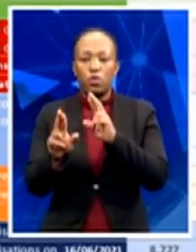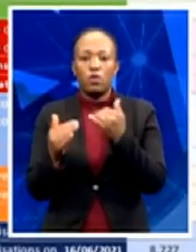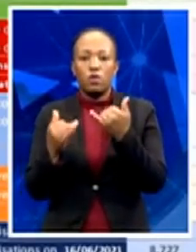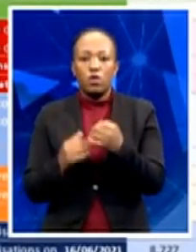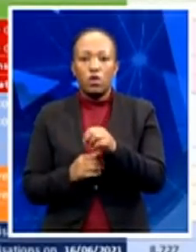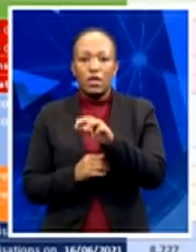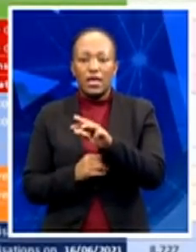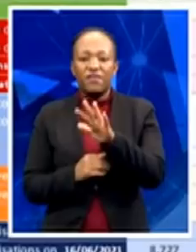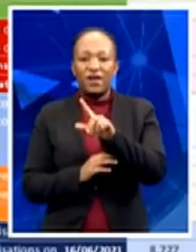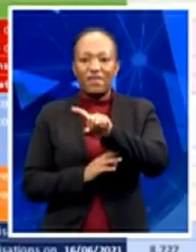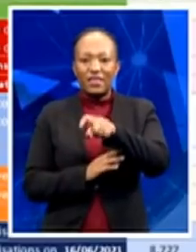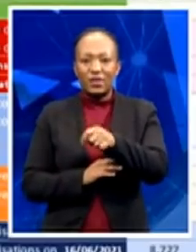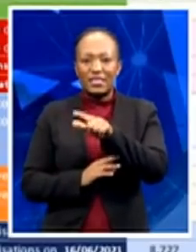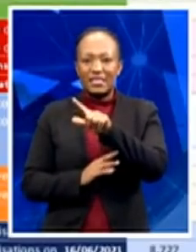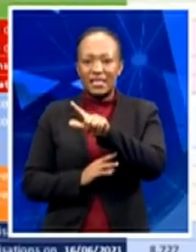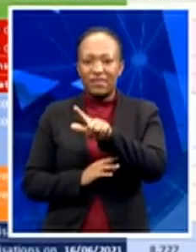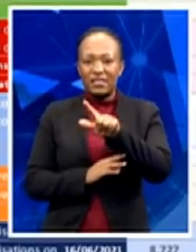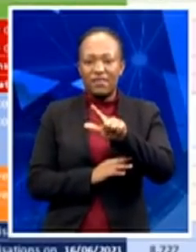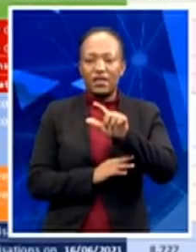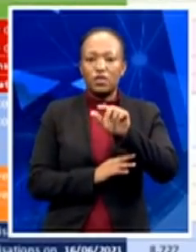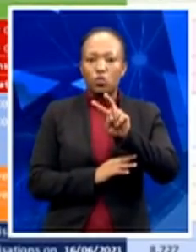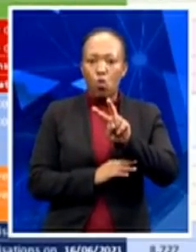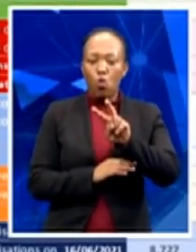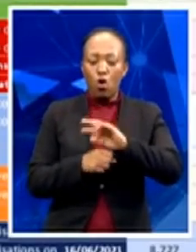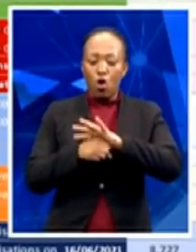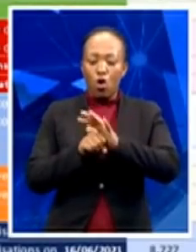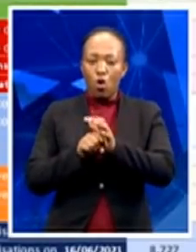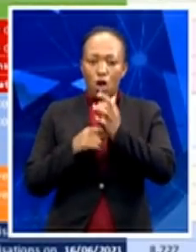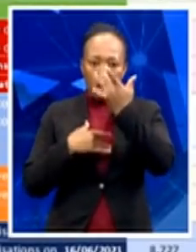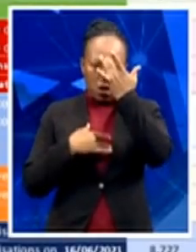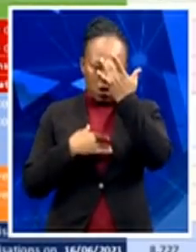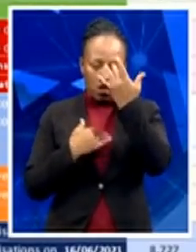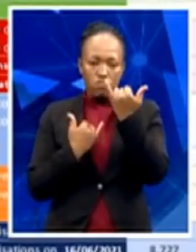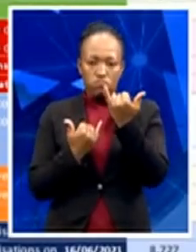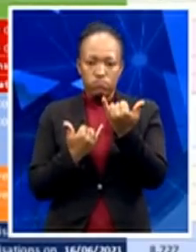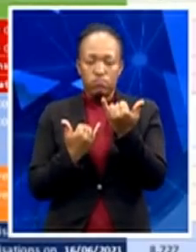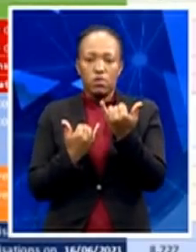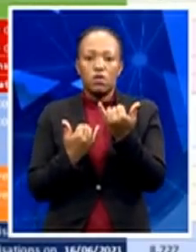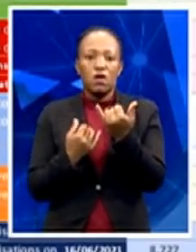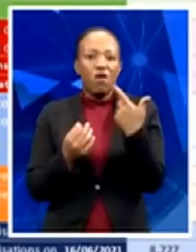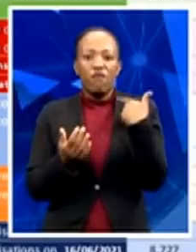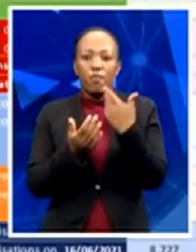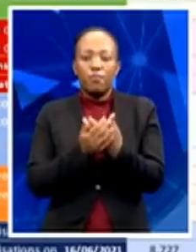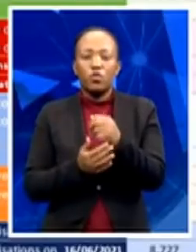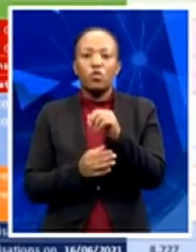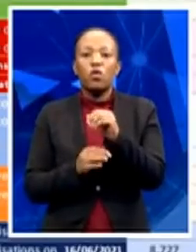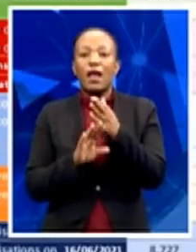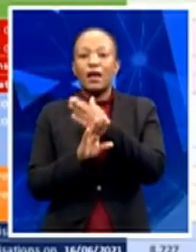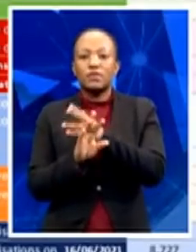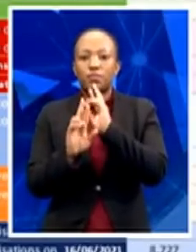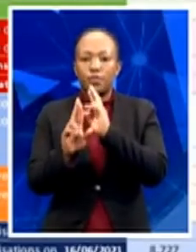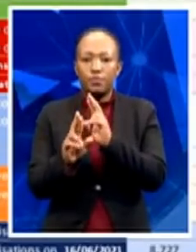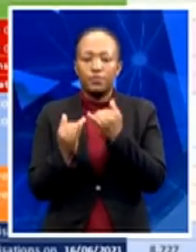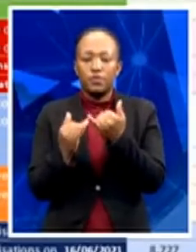95,772 active cases in the country and over the past 24 hours. And the total admissions in the public and